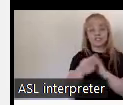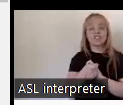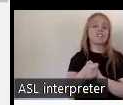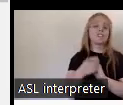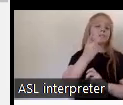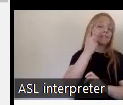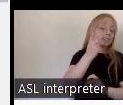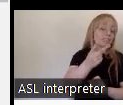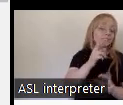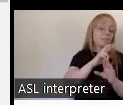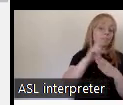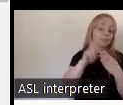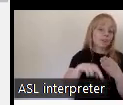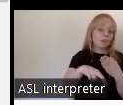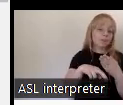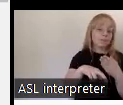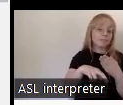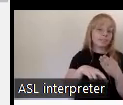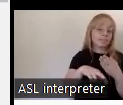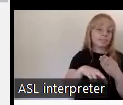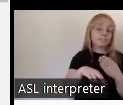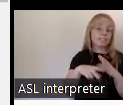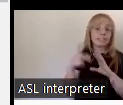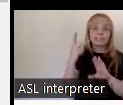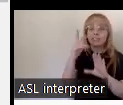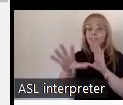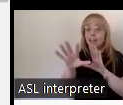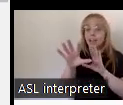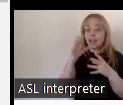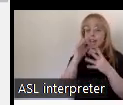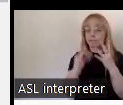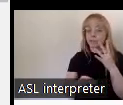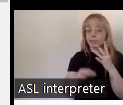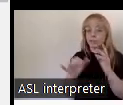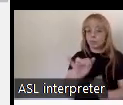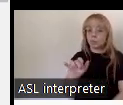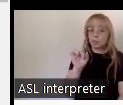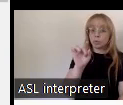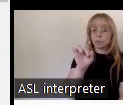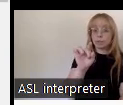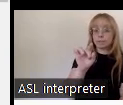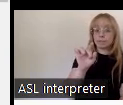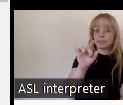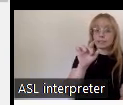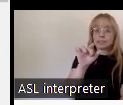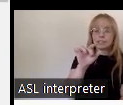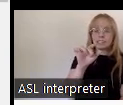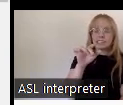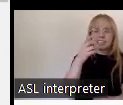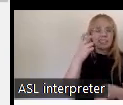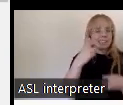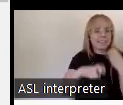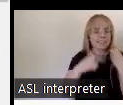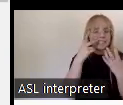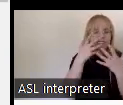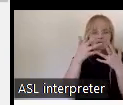results. You can see that there's the option up here too It's very faint. So it's a